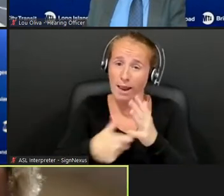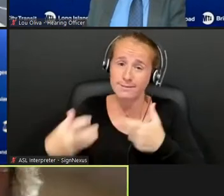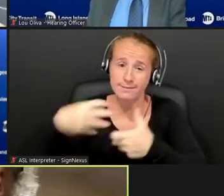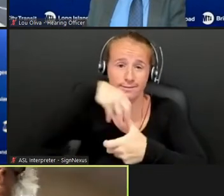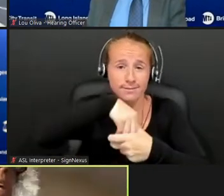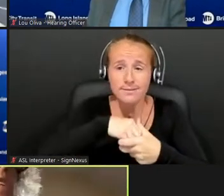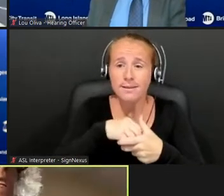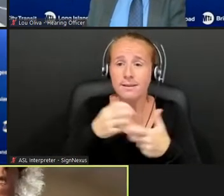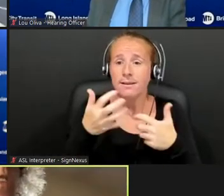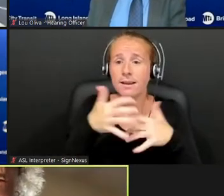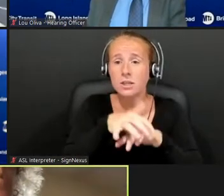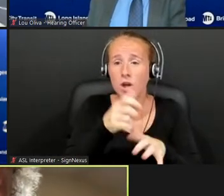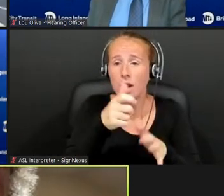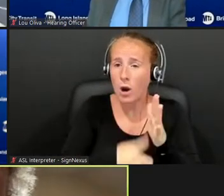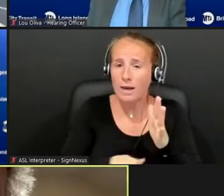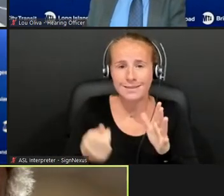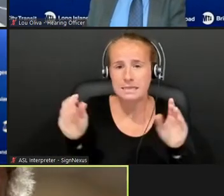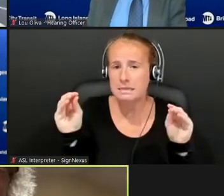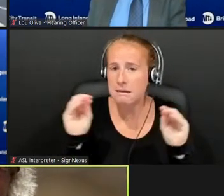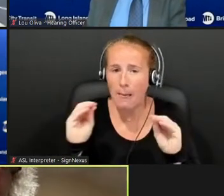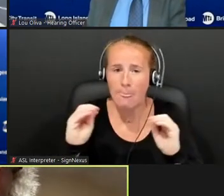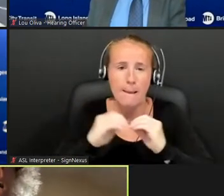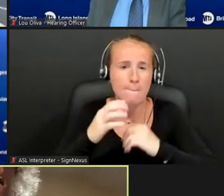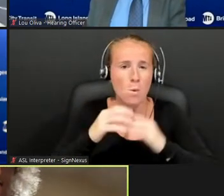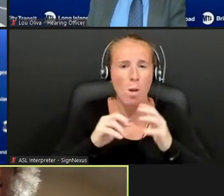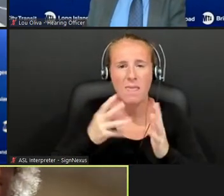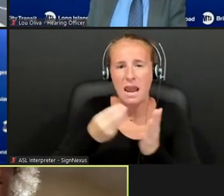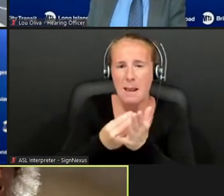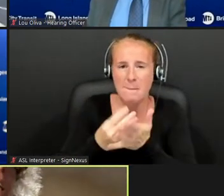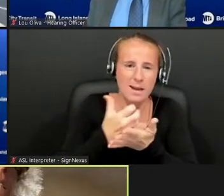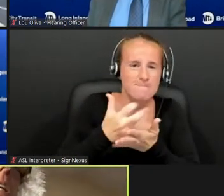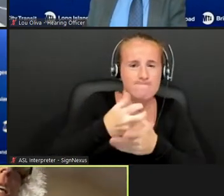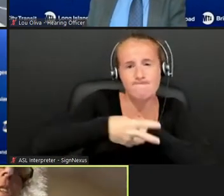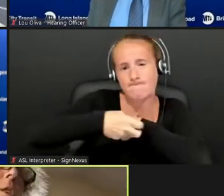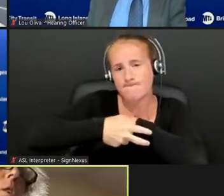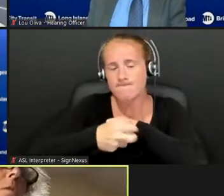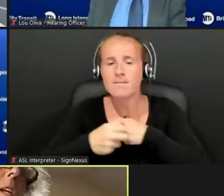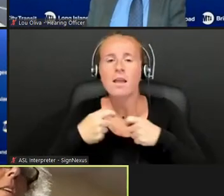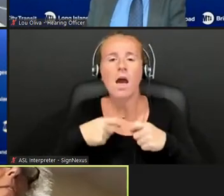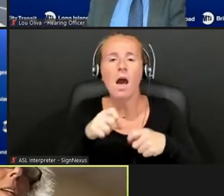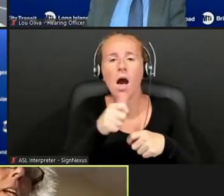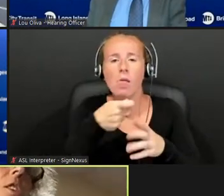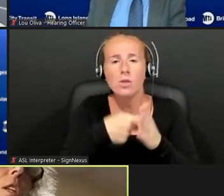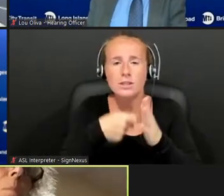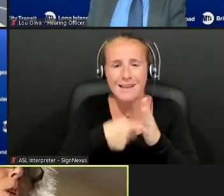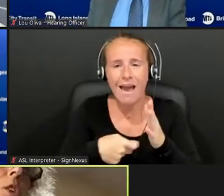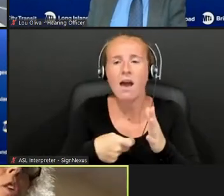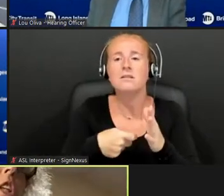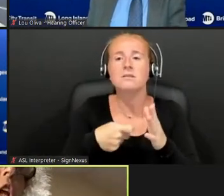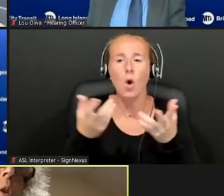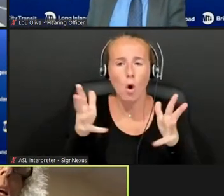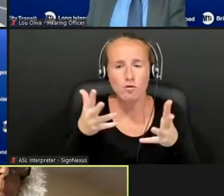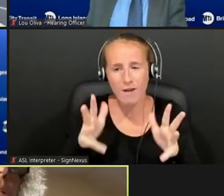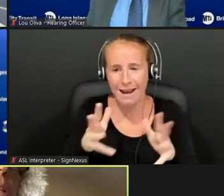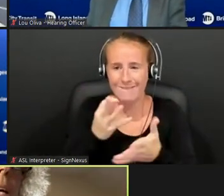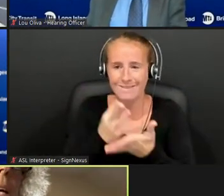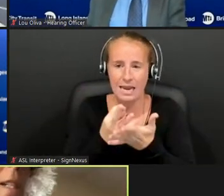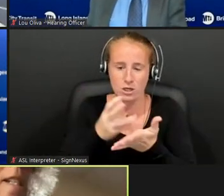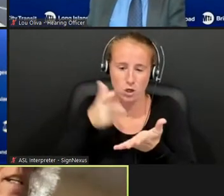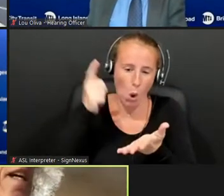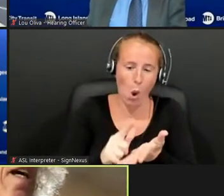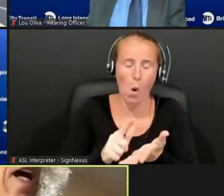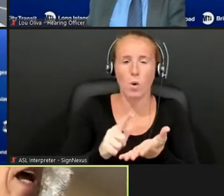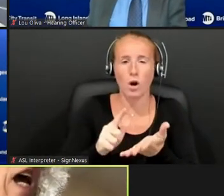congestion pricing is nothing more than another money grab another tax against the already financially burdened lower and middle